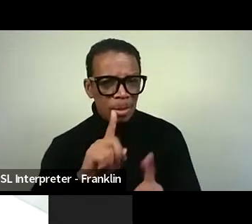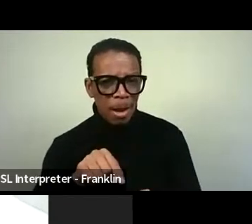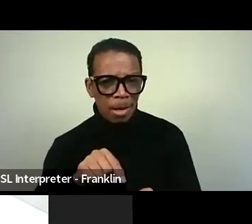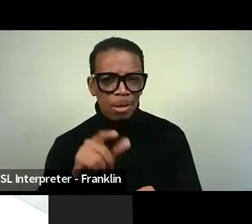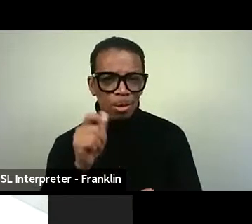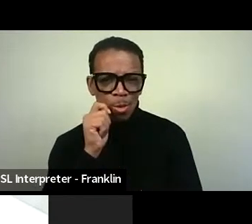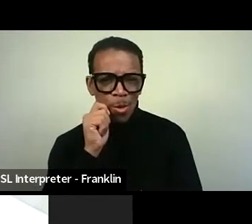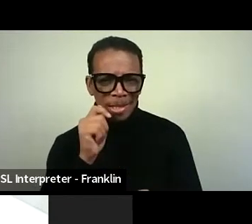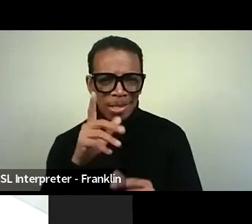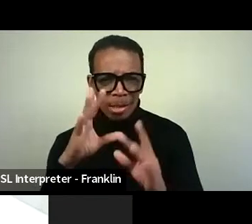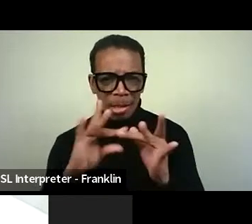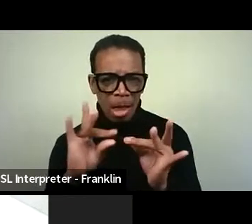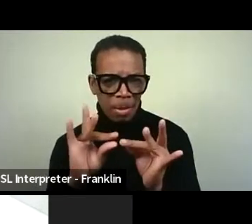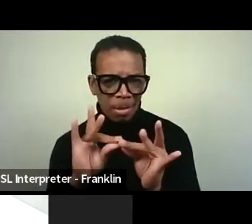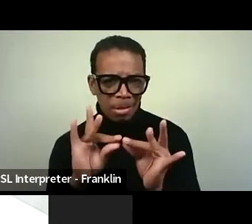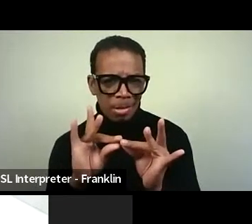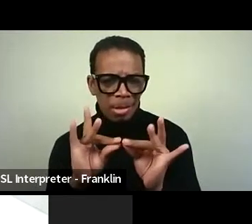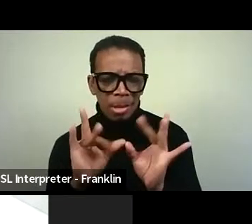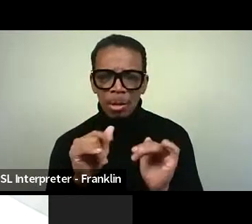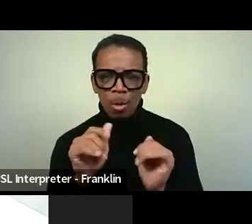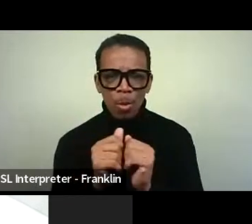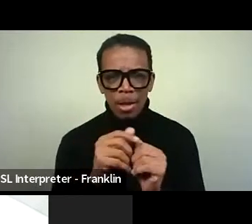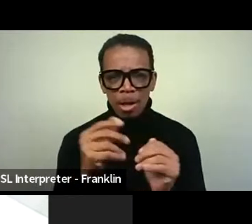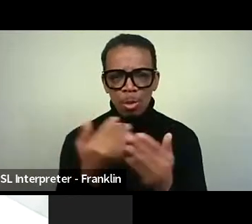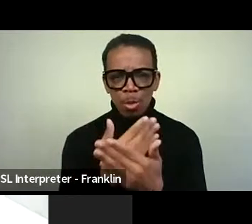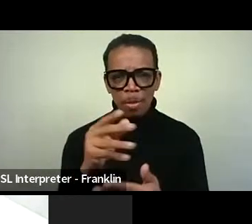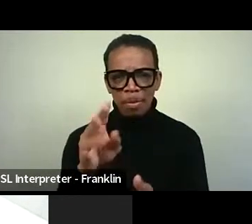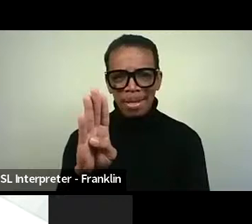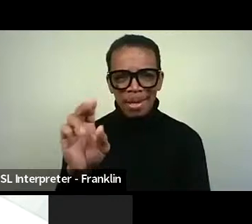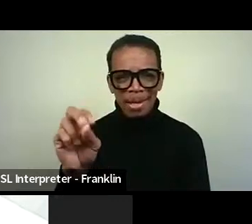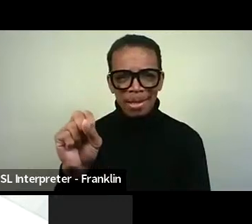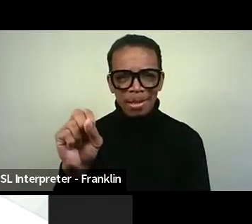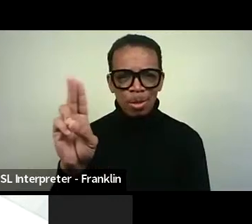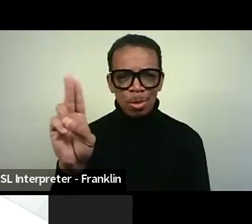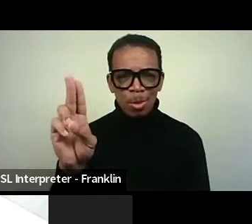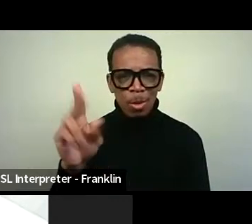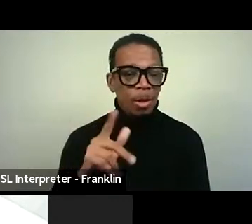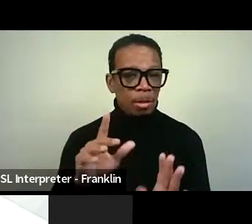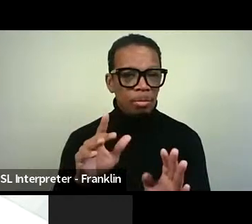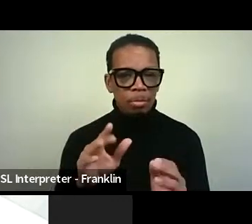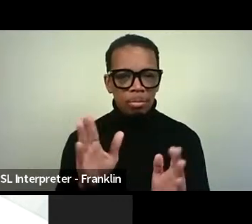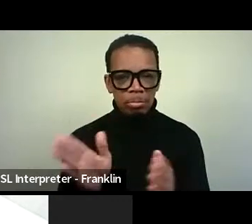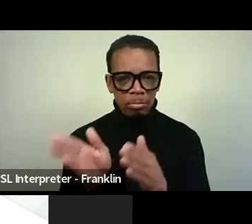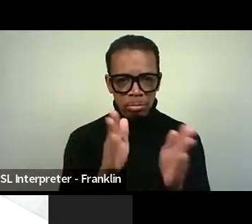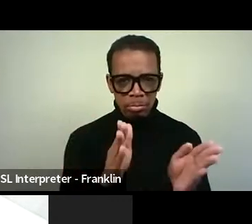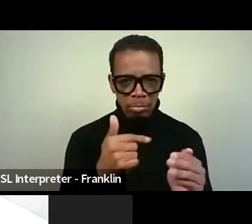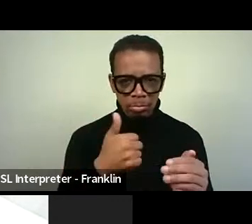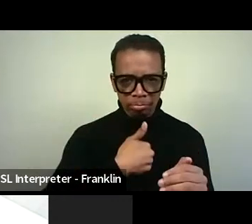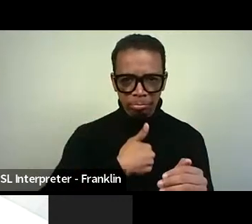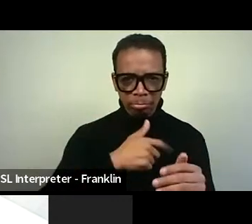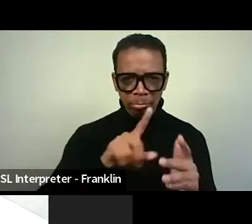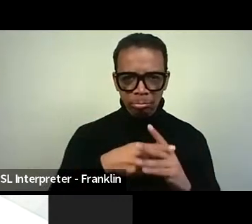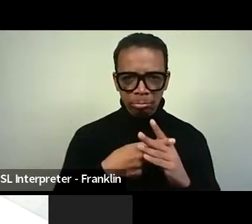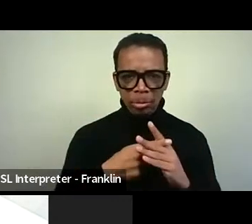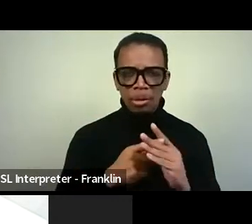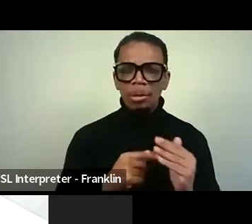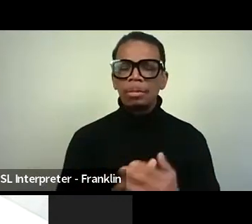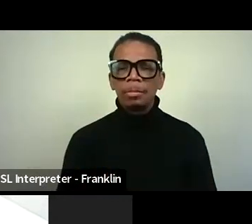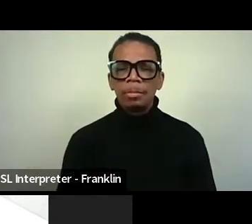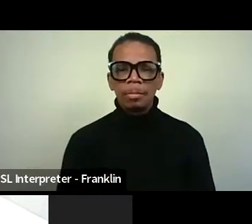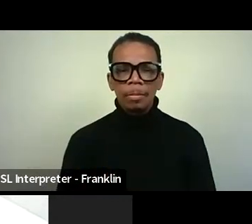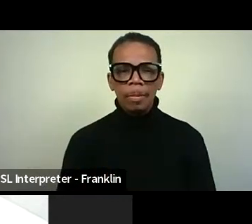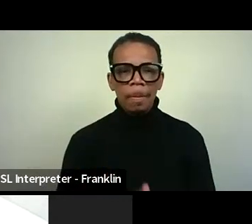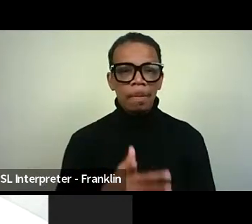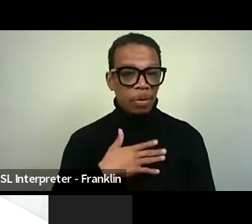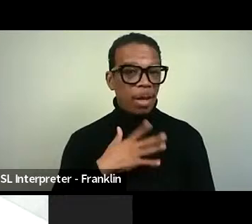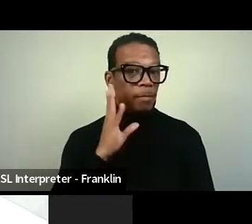comments in our reaction to our new BSU? So I can start by saying I have actually